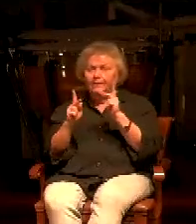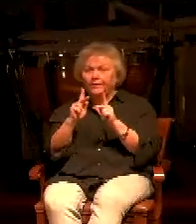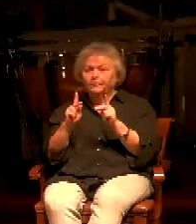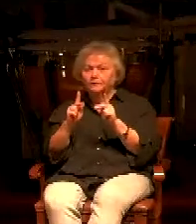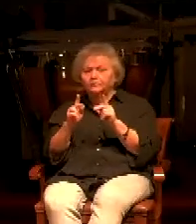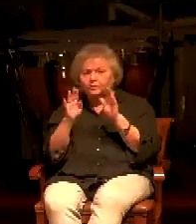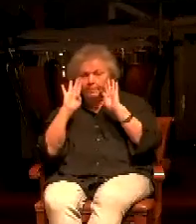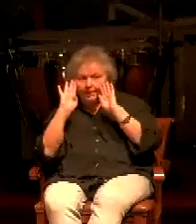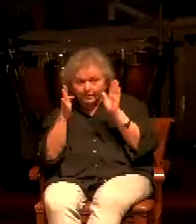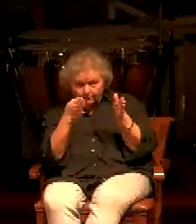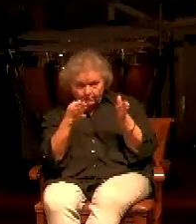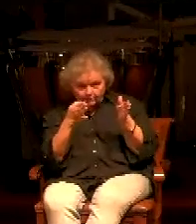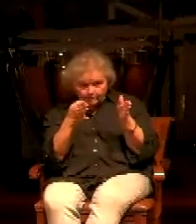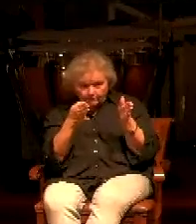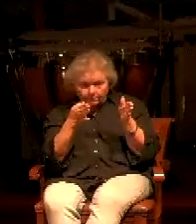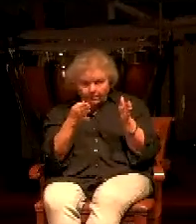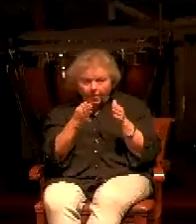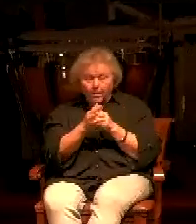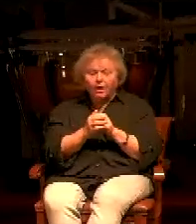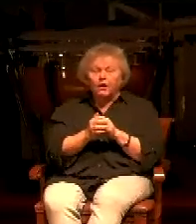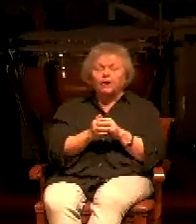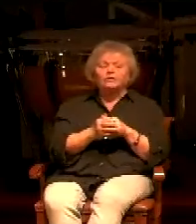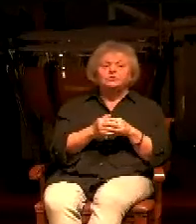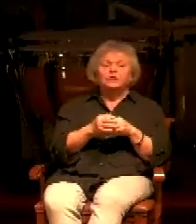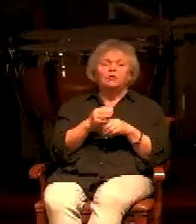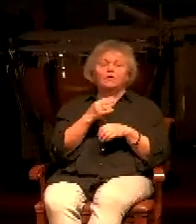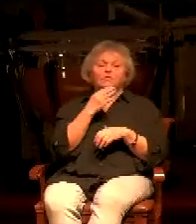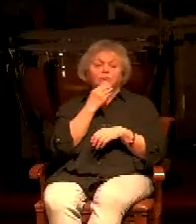going to kill this one Jew, Jesus, so that the whole nation will be